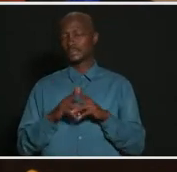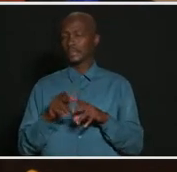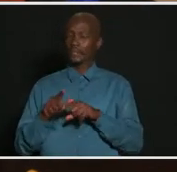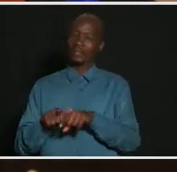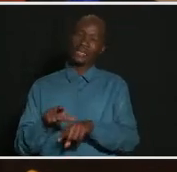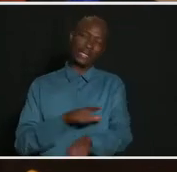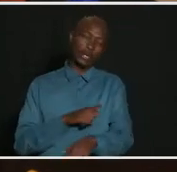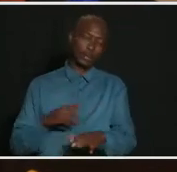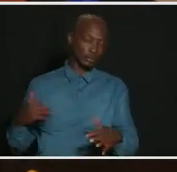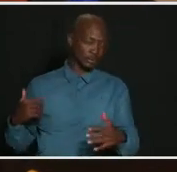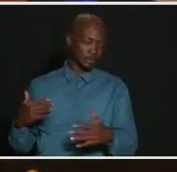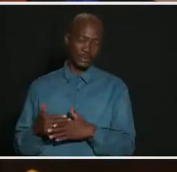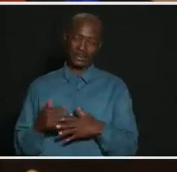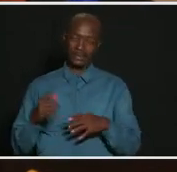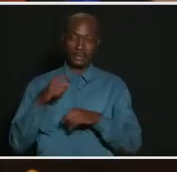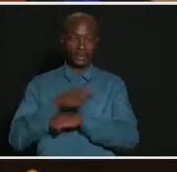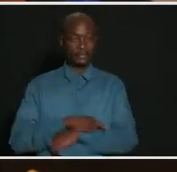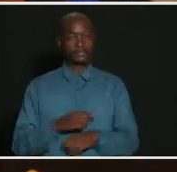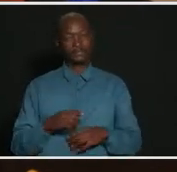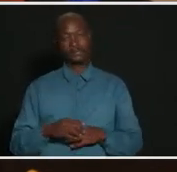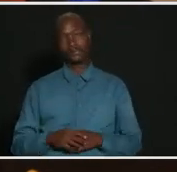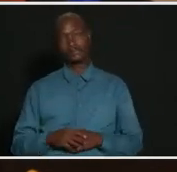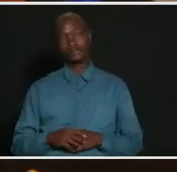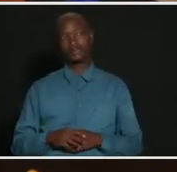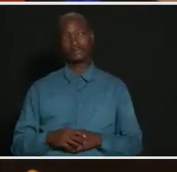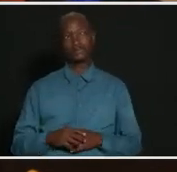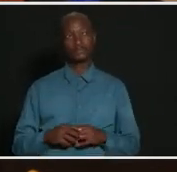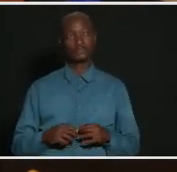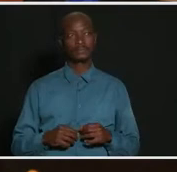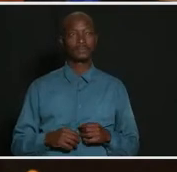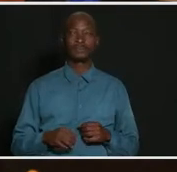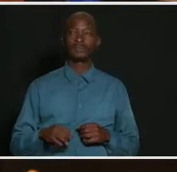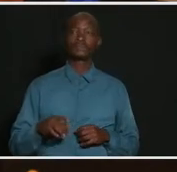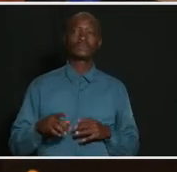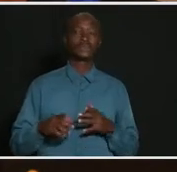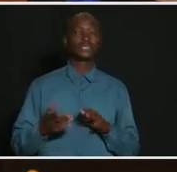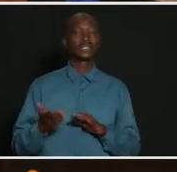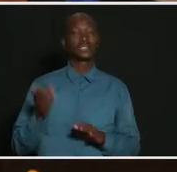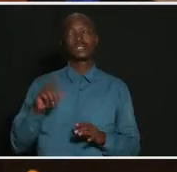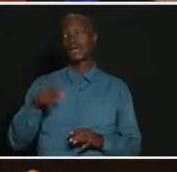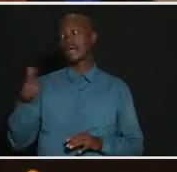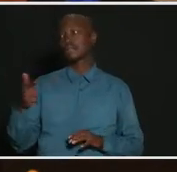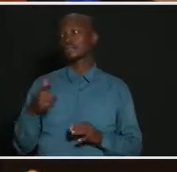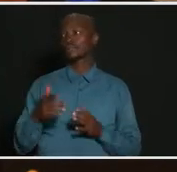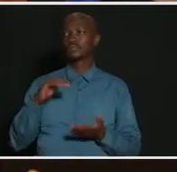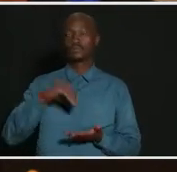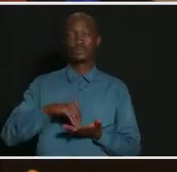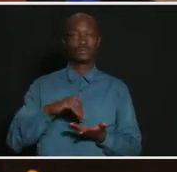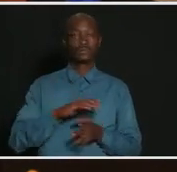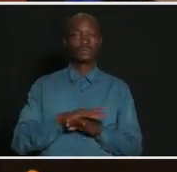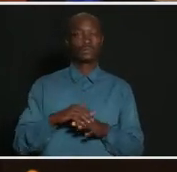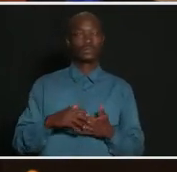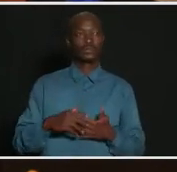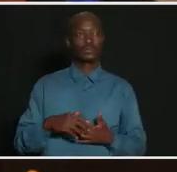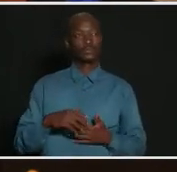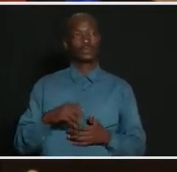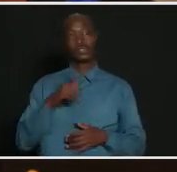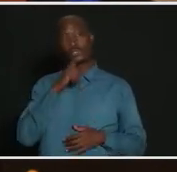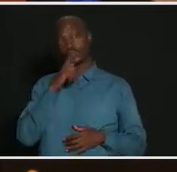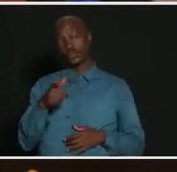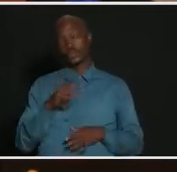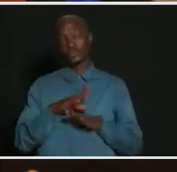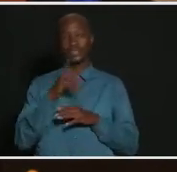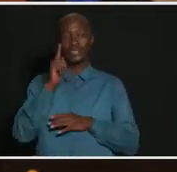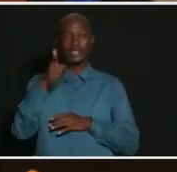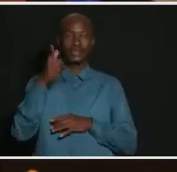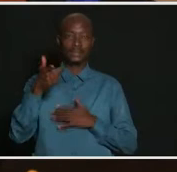long day there are some there was one who arrived here with the Kaiser Chief Jersey I told him